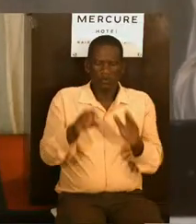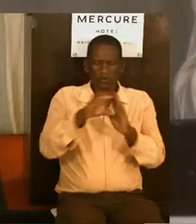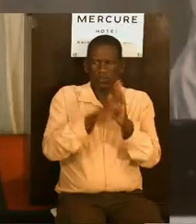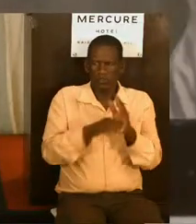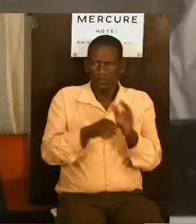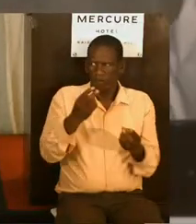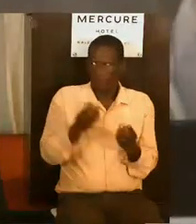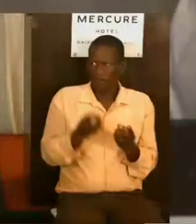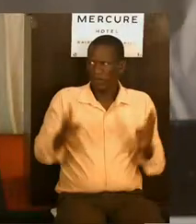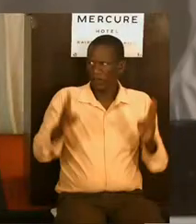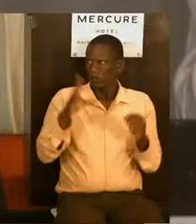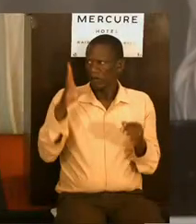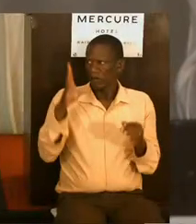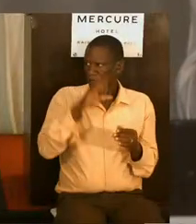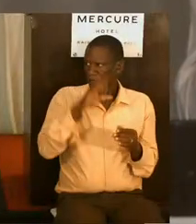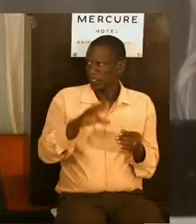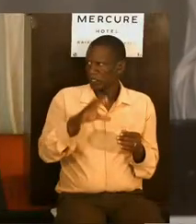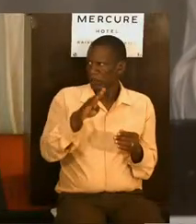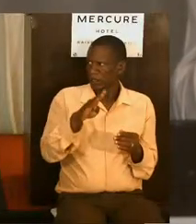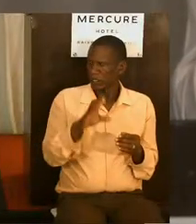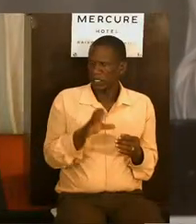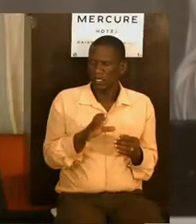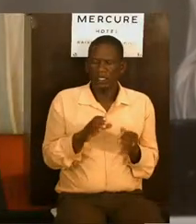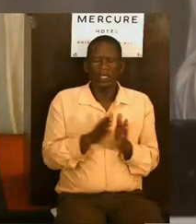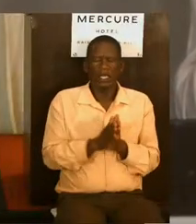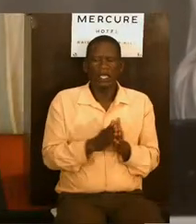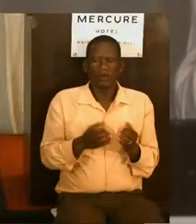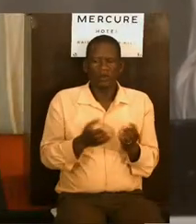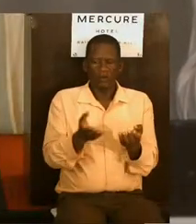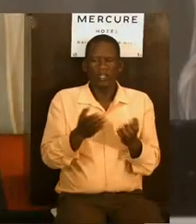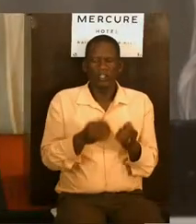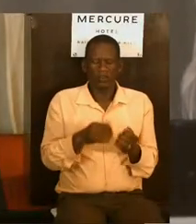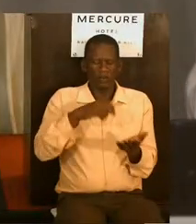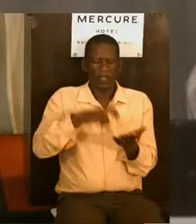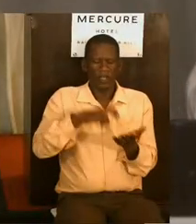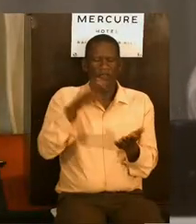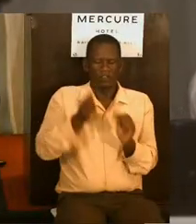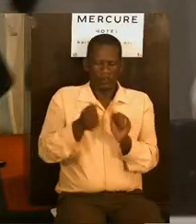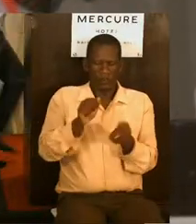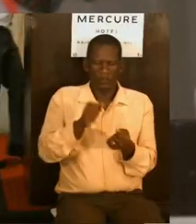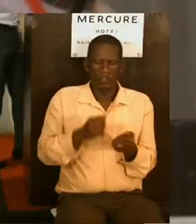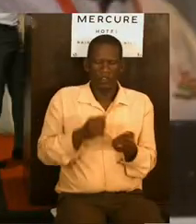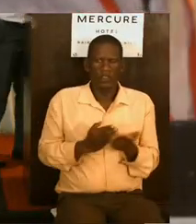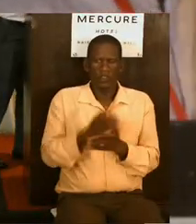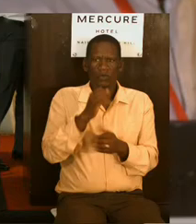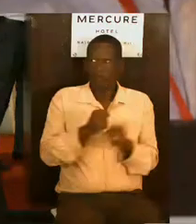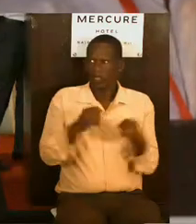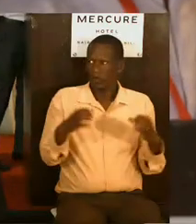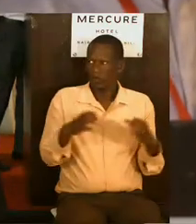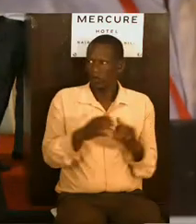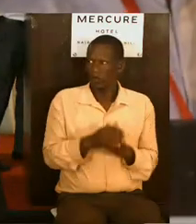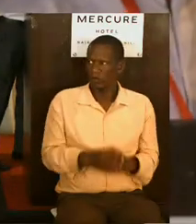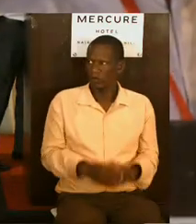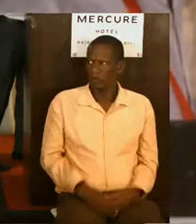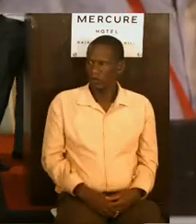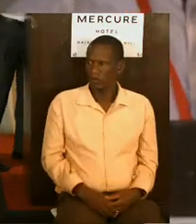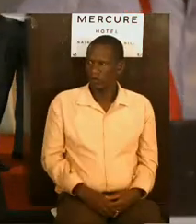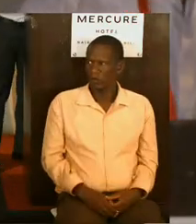values missing in the CBC we need to take advantage of the reform through working groups